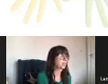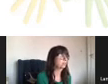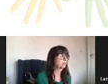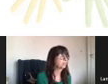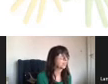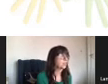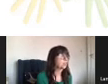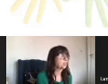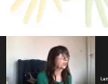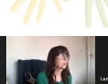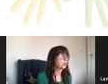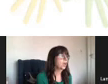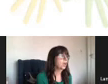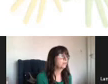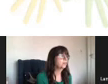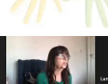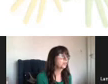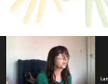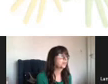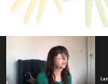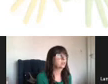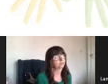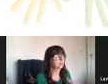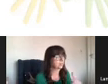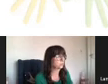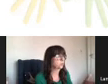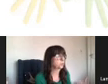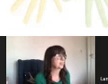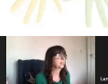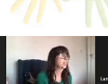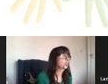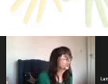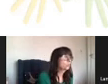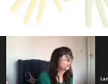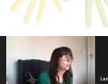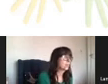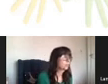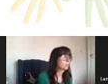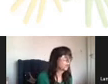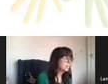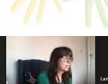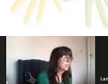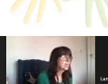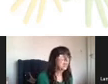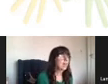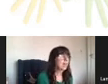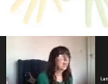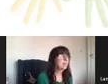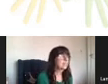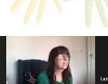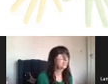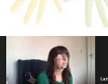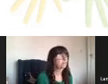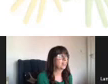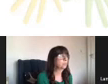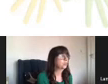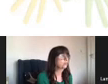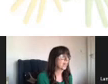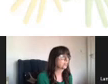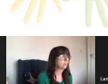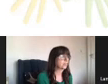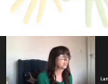then the law itself. So the first thing I did was obviously take a look at what was out there already, and